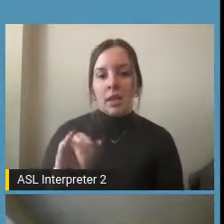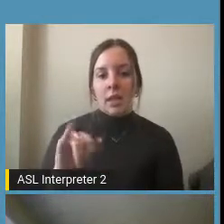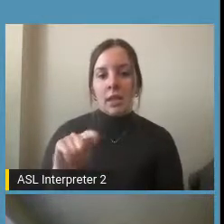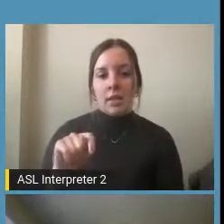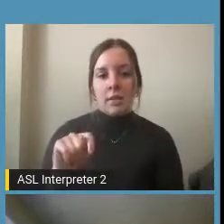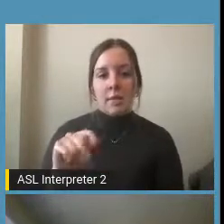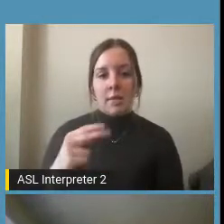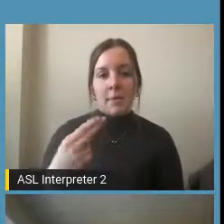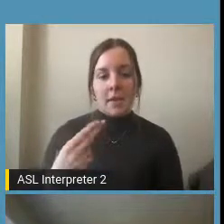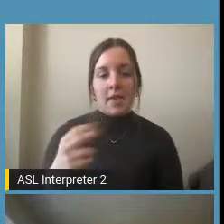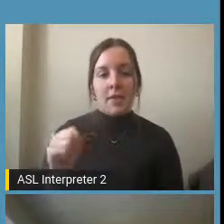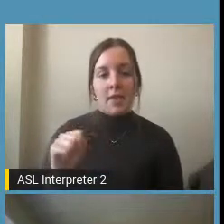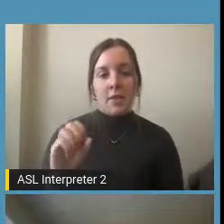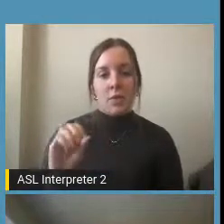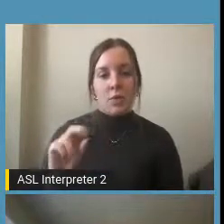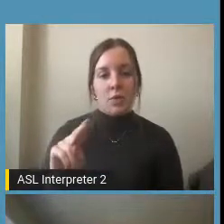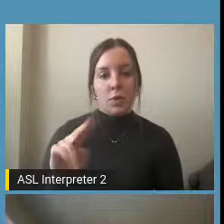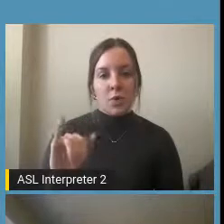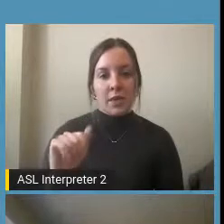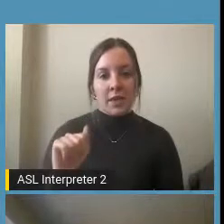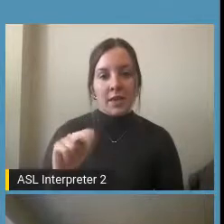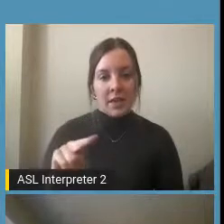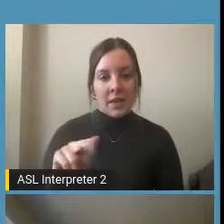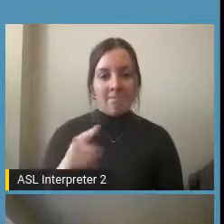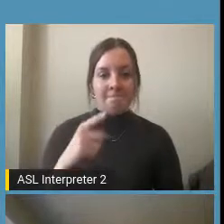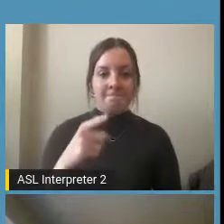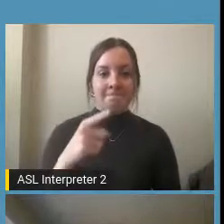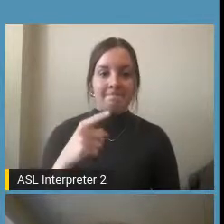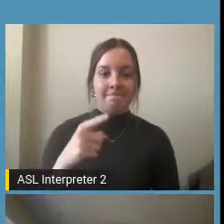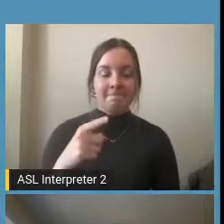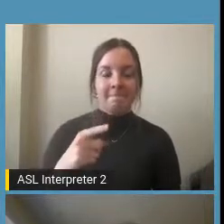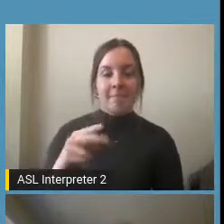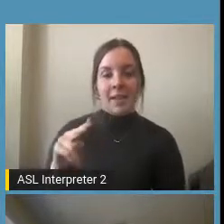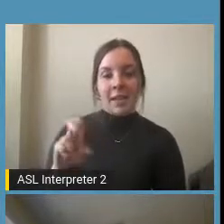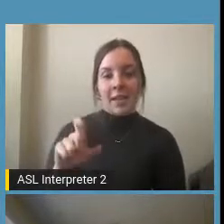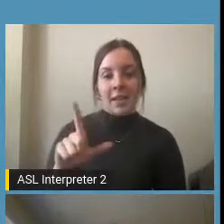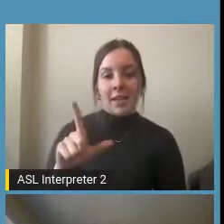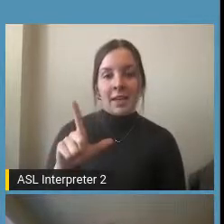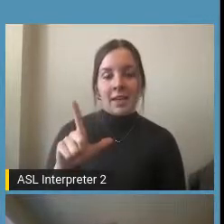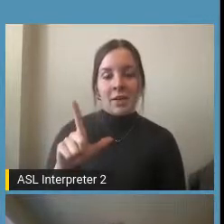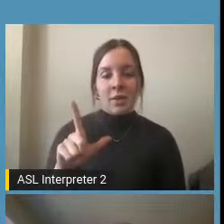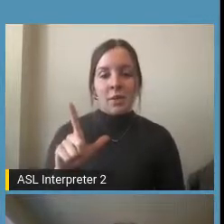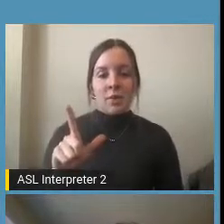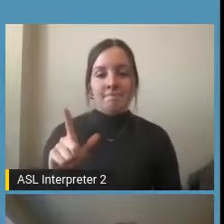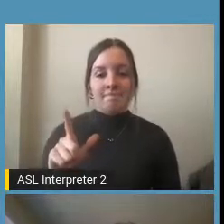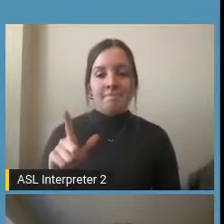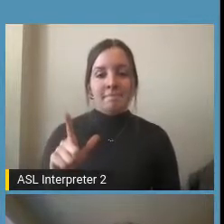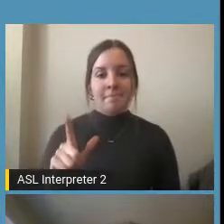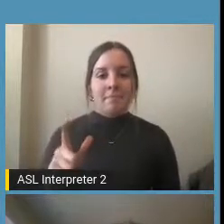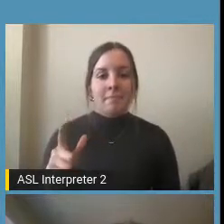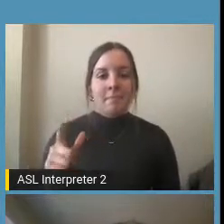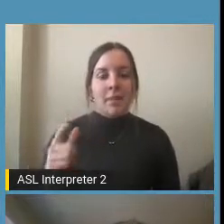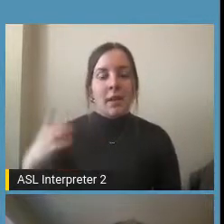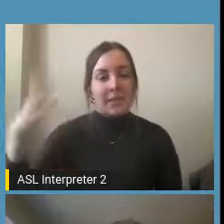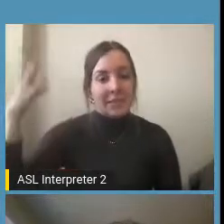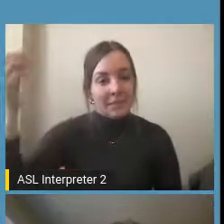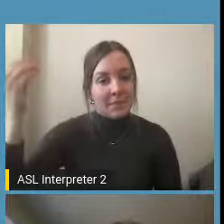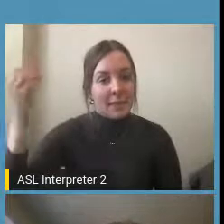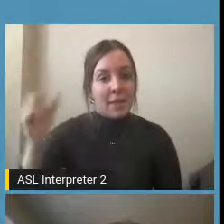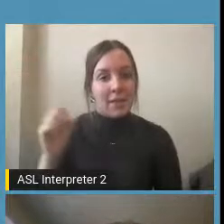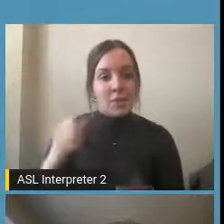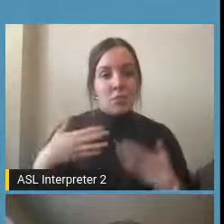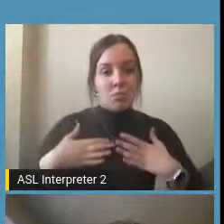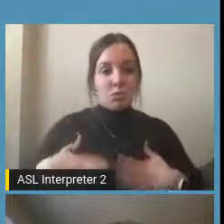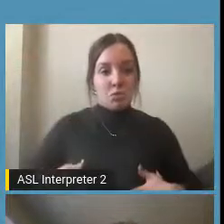National Air and Space Museum, Neil Armstrong Spacesuit. I want to point out that we did not scan this, but the reason I'm bringing it up is it's just